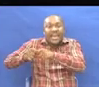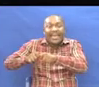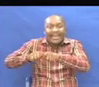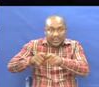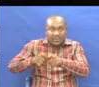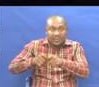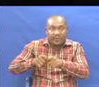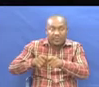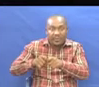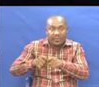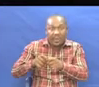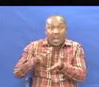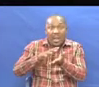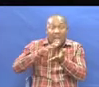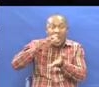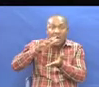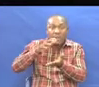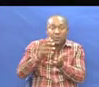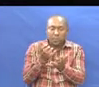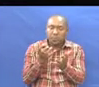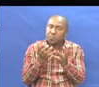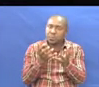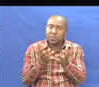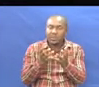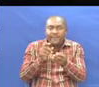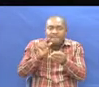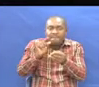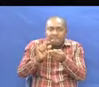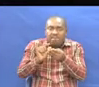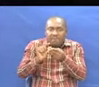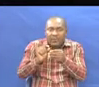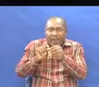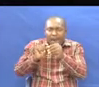A process of breaking down large compound into